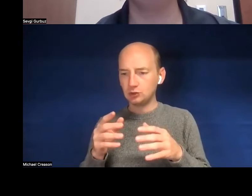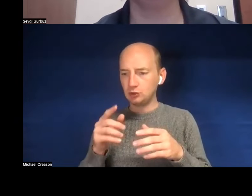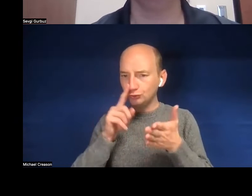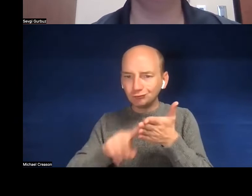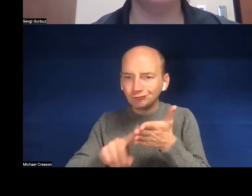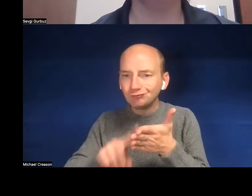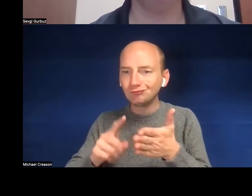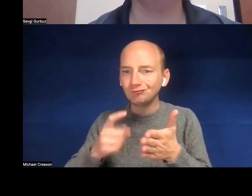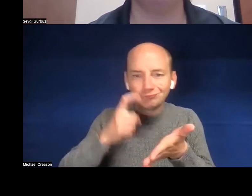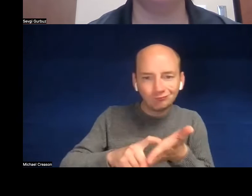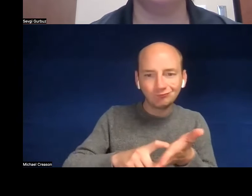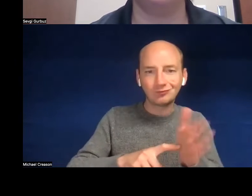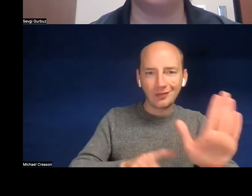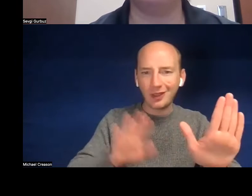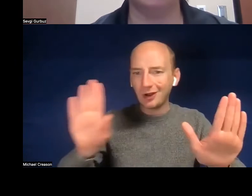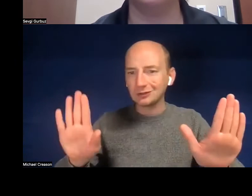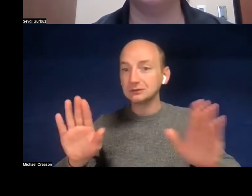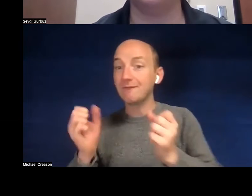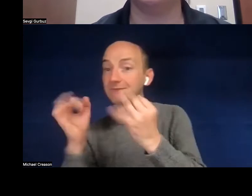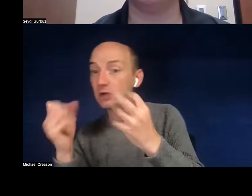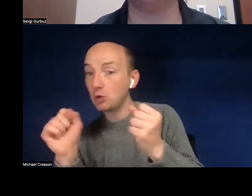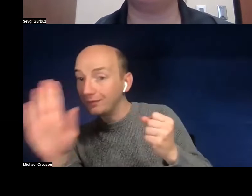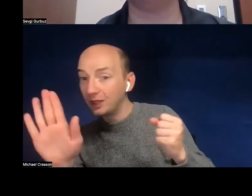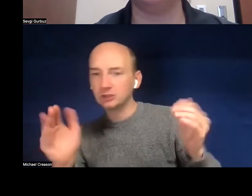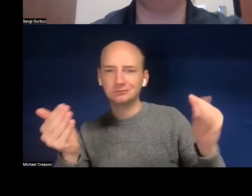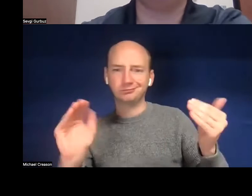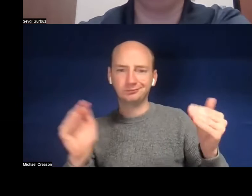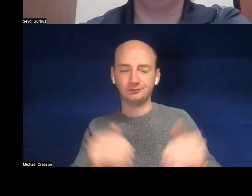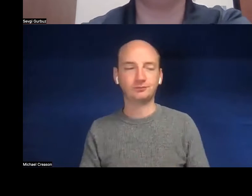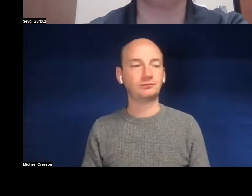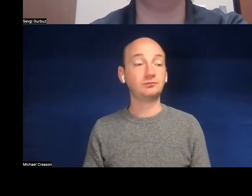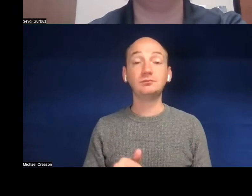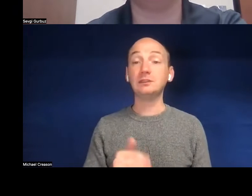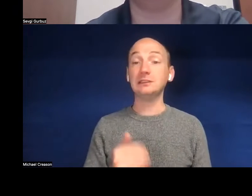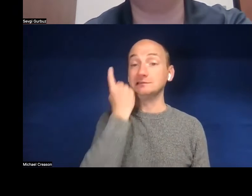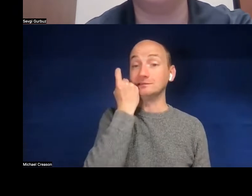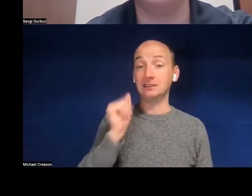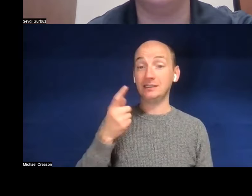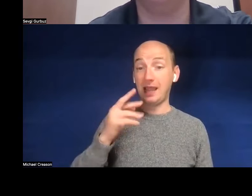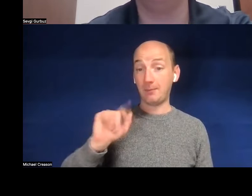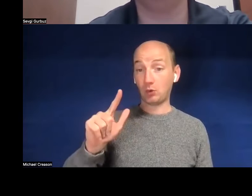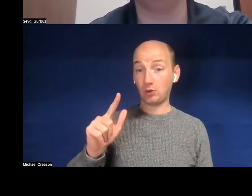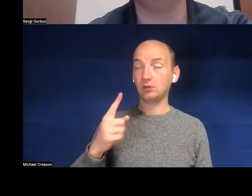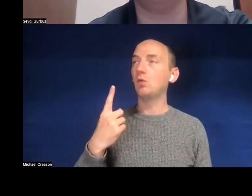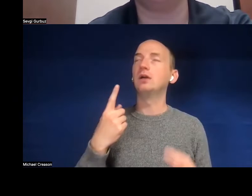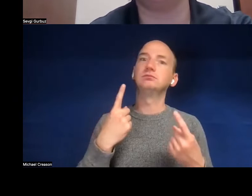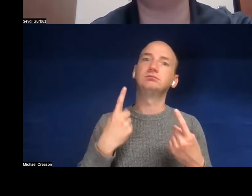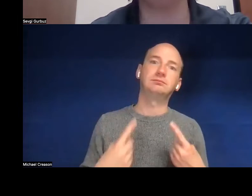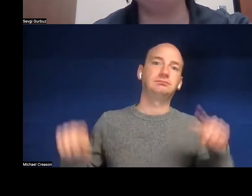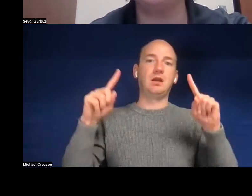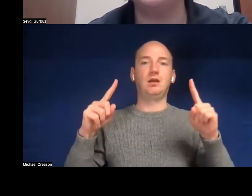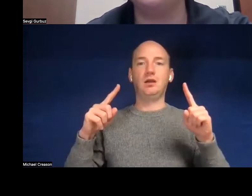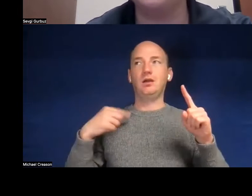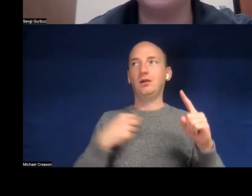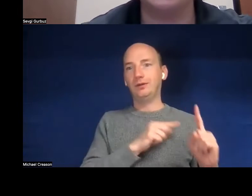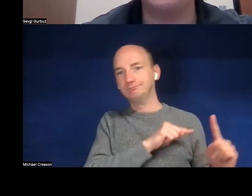talk. The next major milestone for our project, though, was just this past April, where we finally had the opportunity to visit